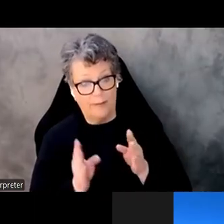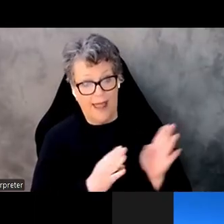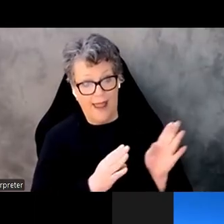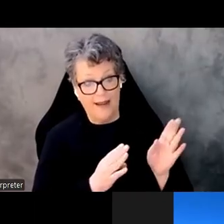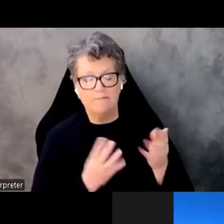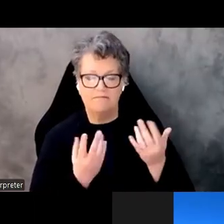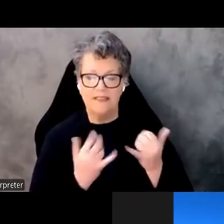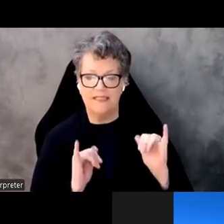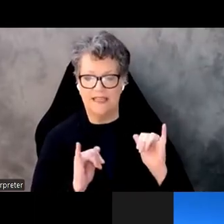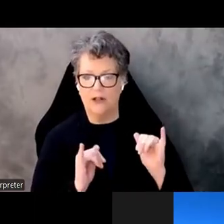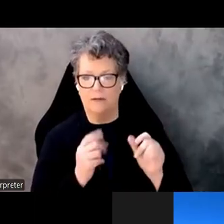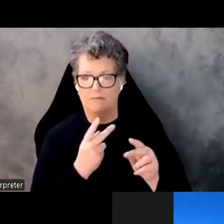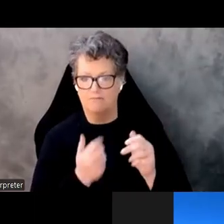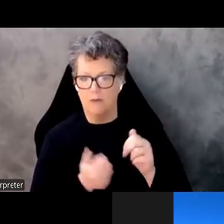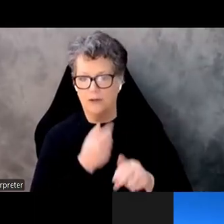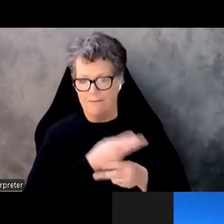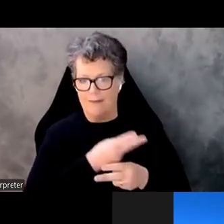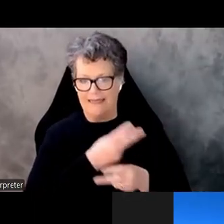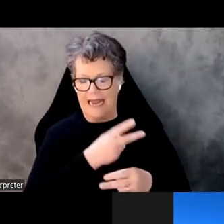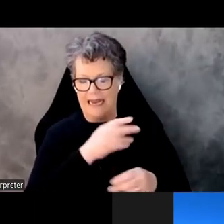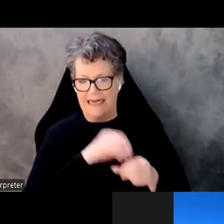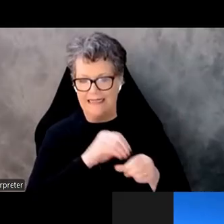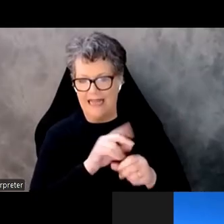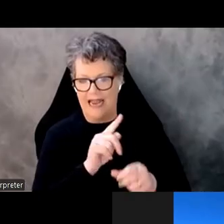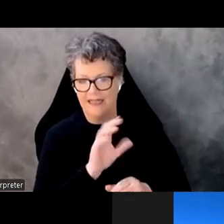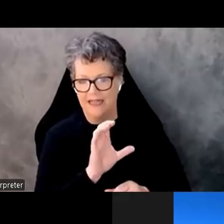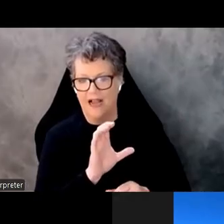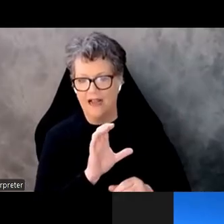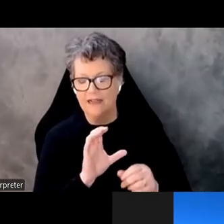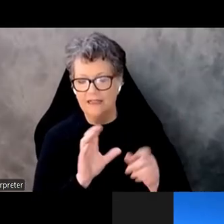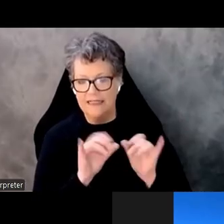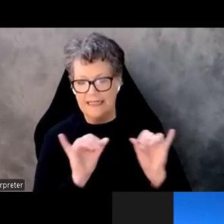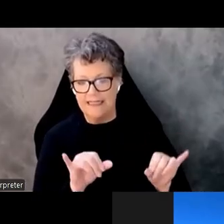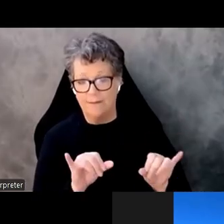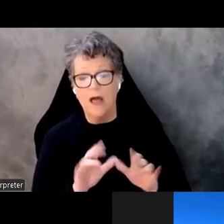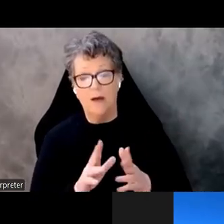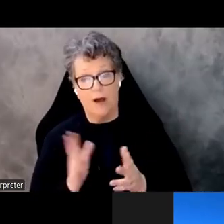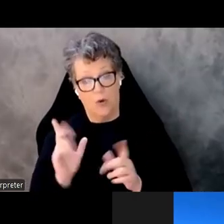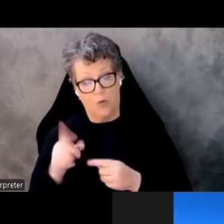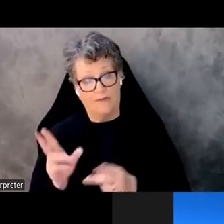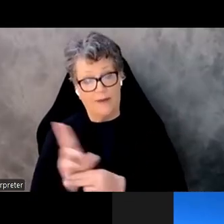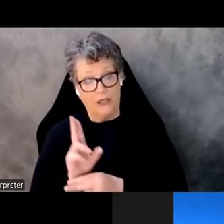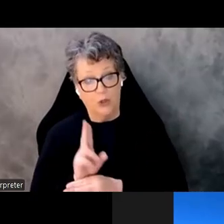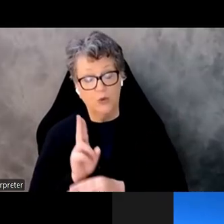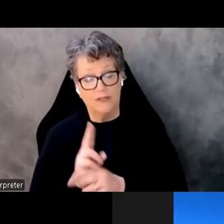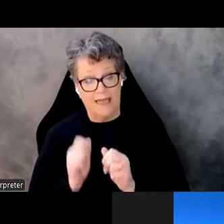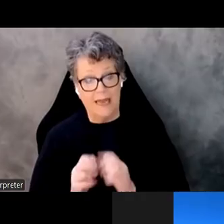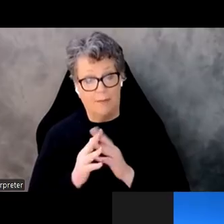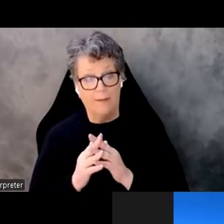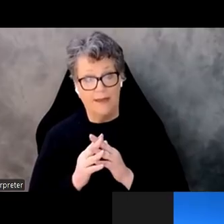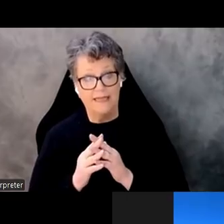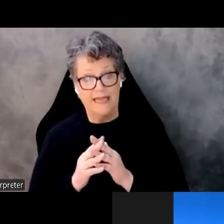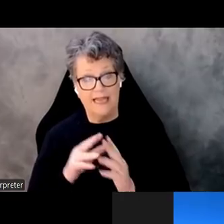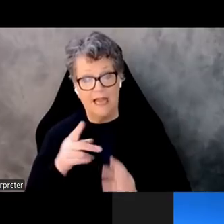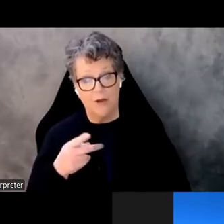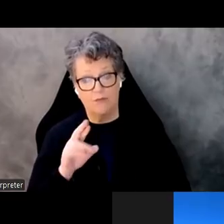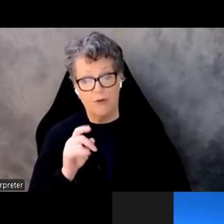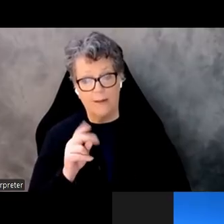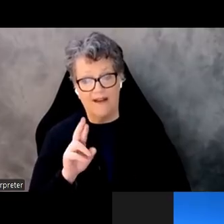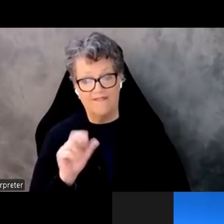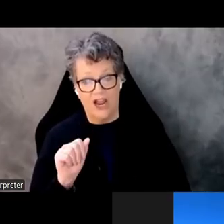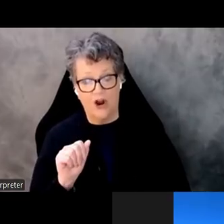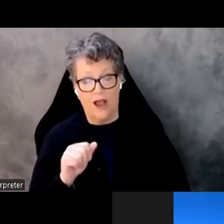still largely maintained within the TUC system. But we have been utilizing and implementing Primavera